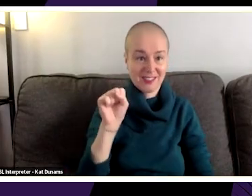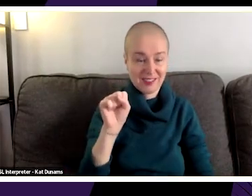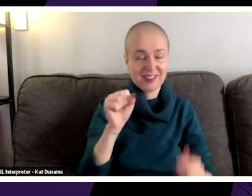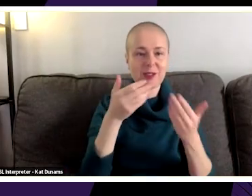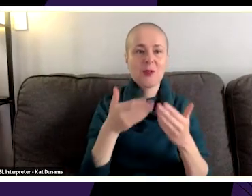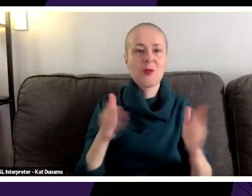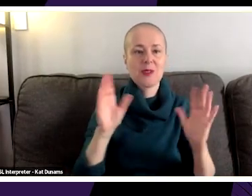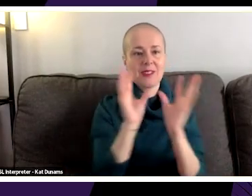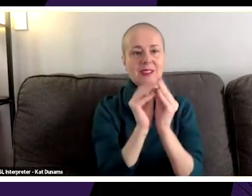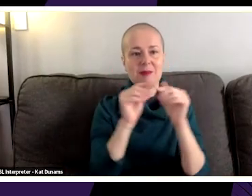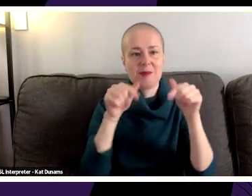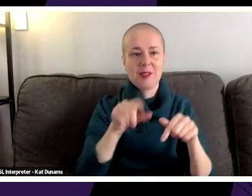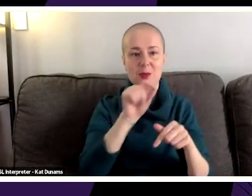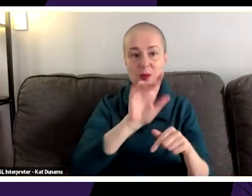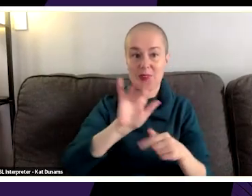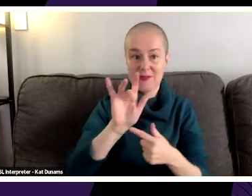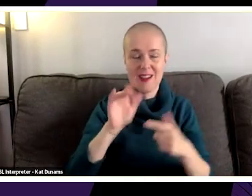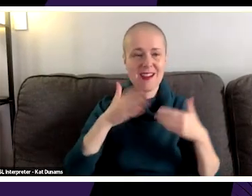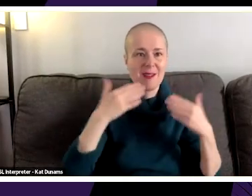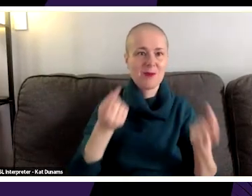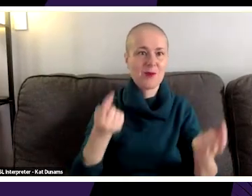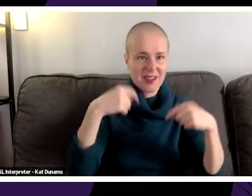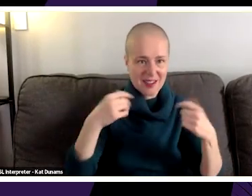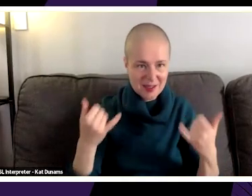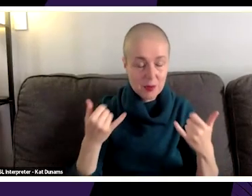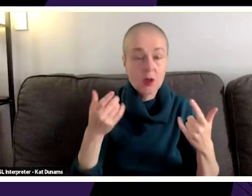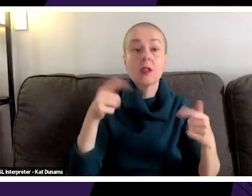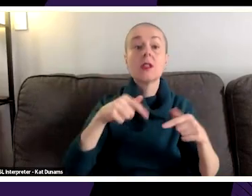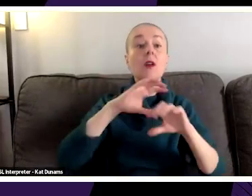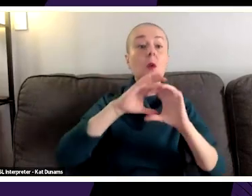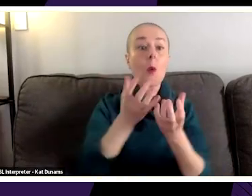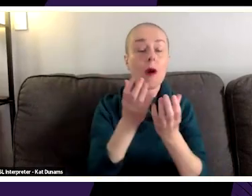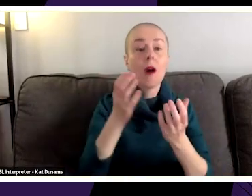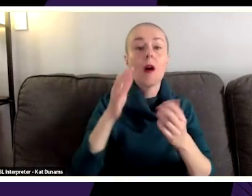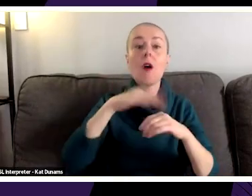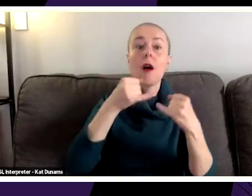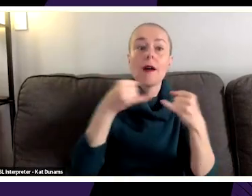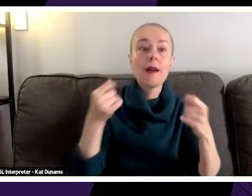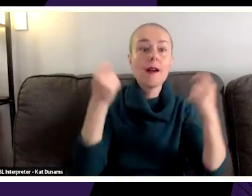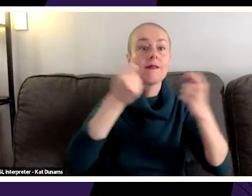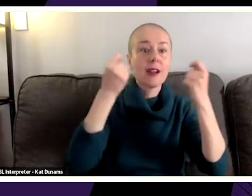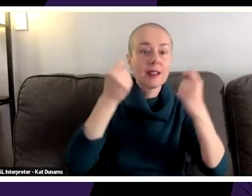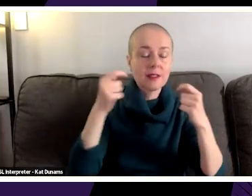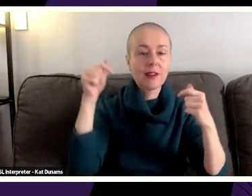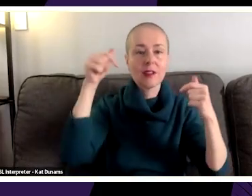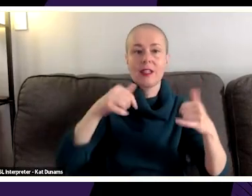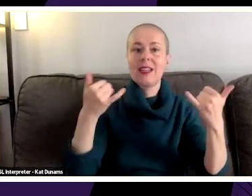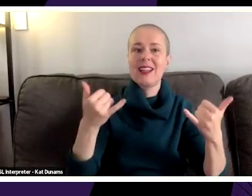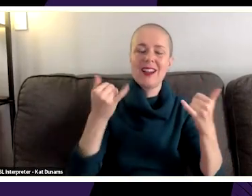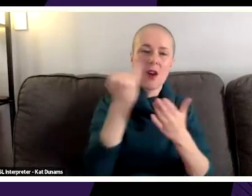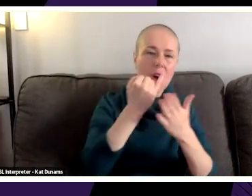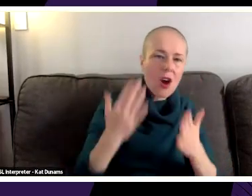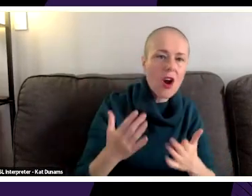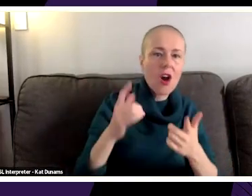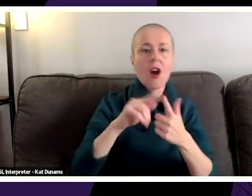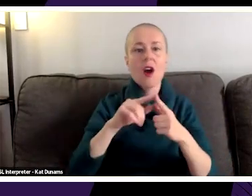Open Assembly is a global online festival where artists, coders, and educators collaborate to shape a more just